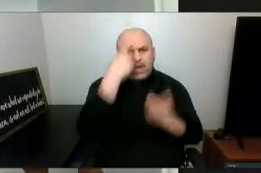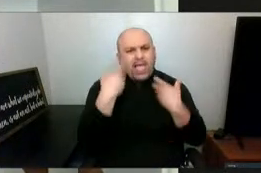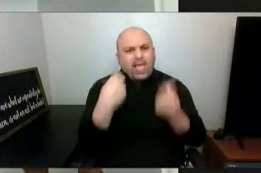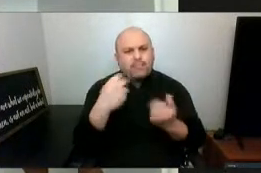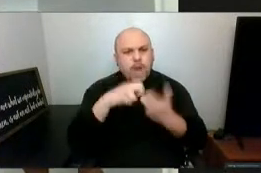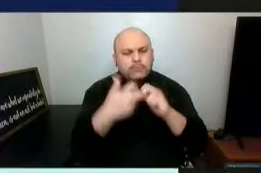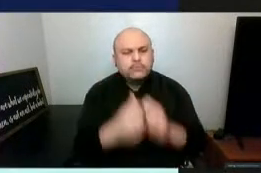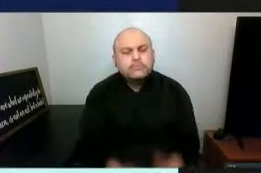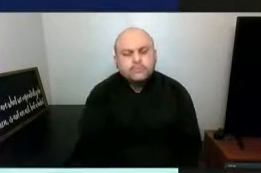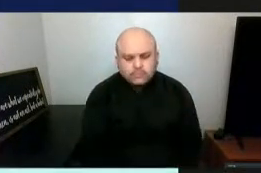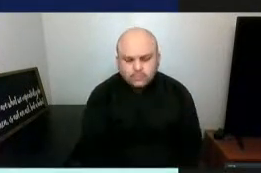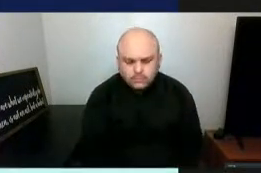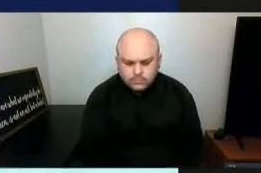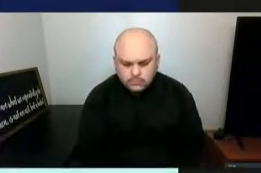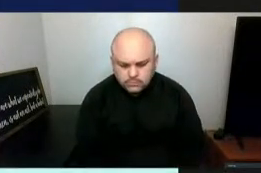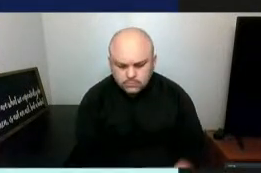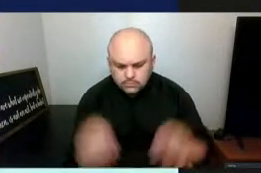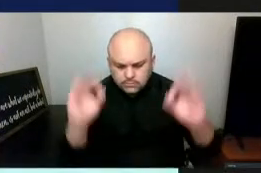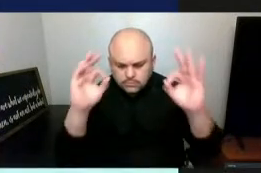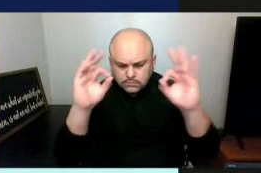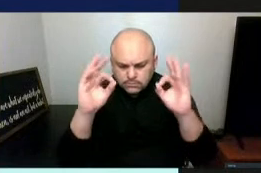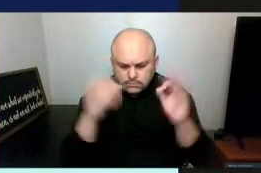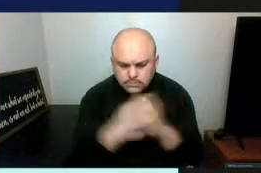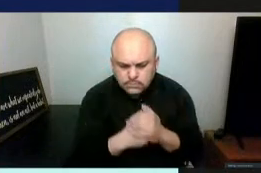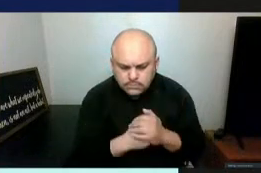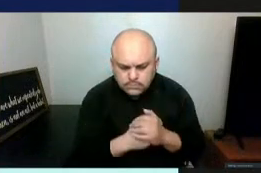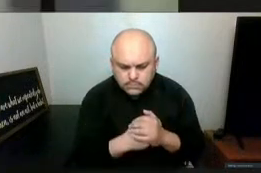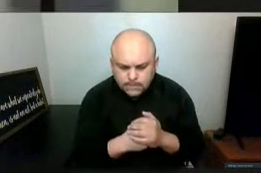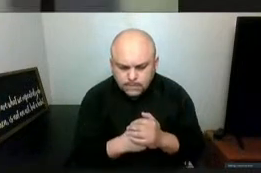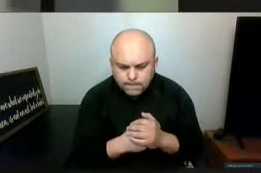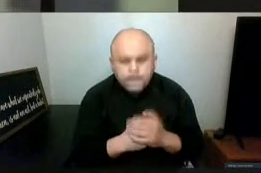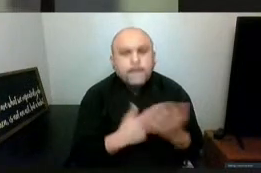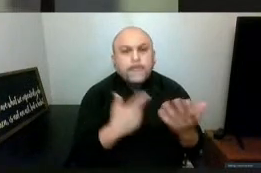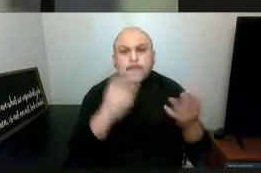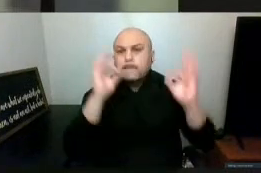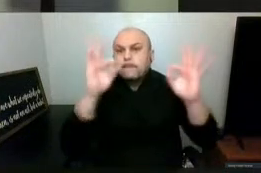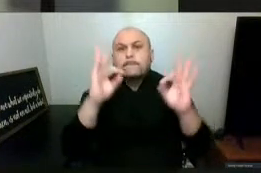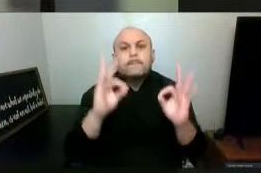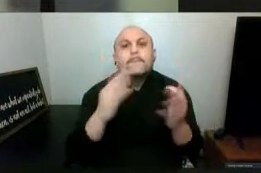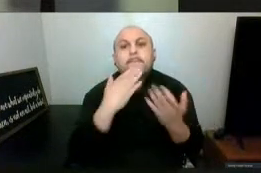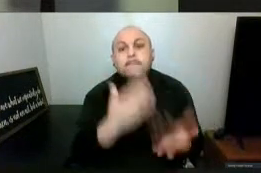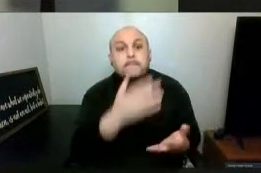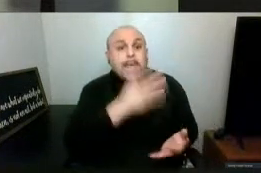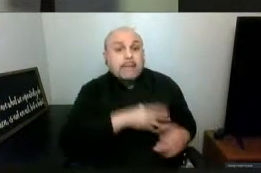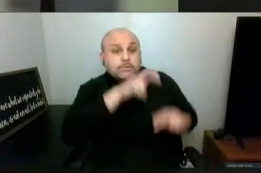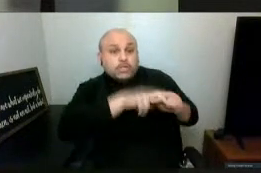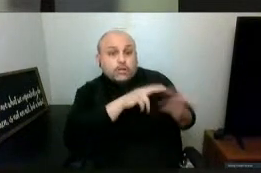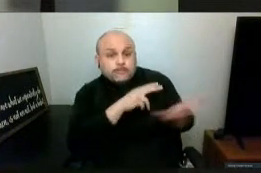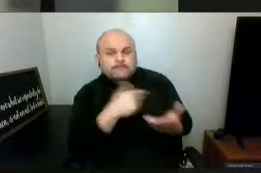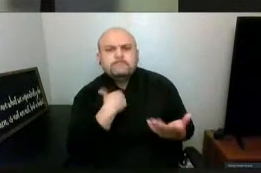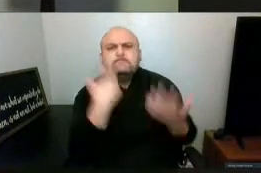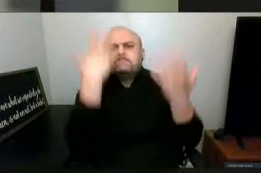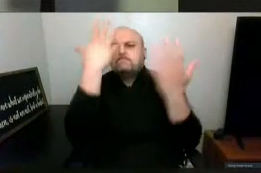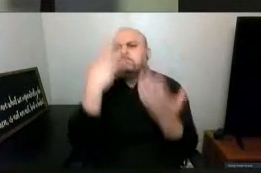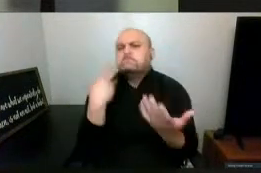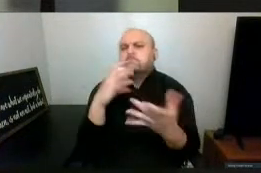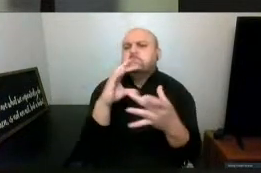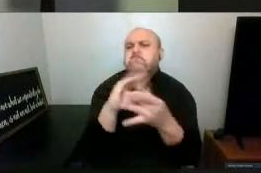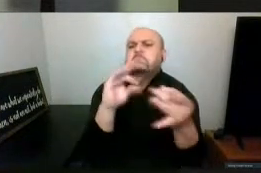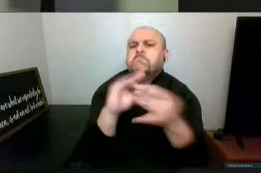Thank you. Mr. Taranza? Thank you, Madam Chair. I just want to go ahead and thank